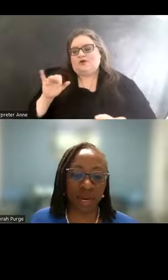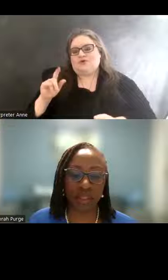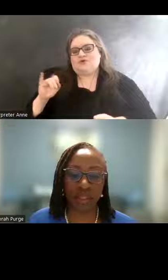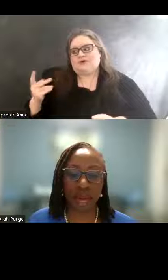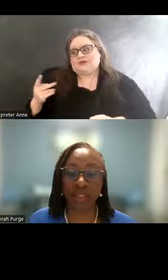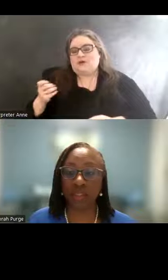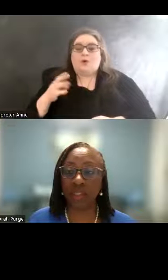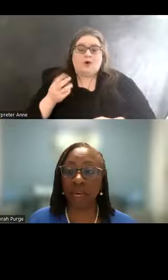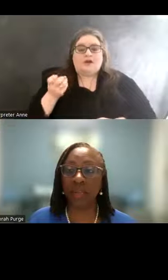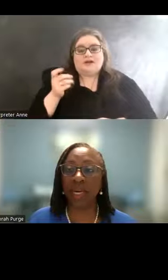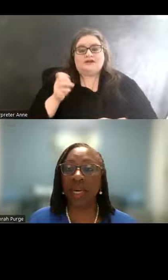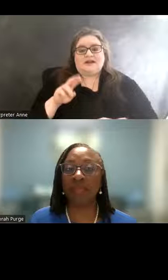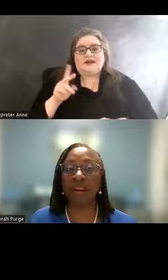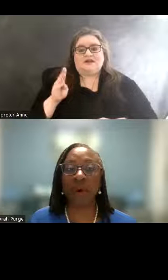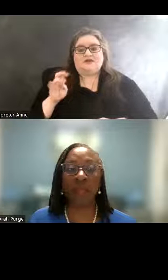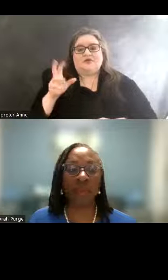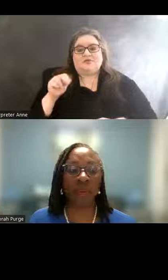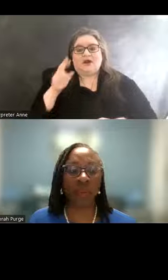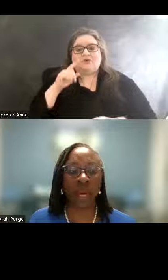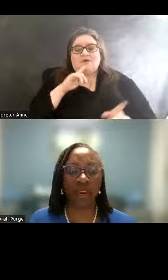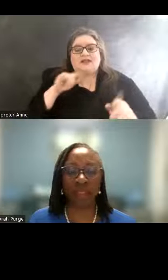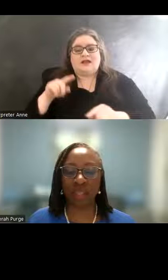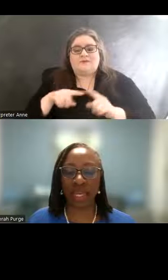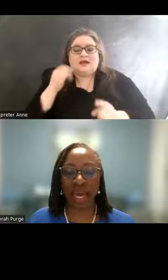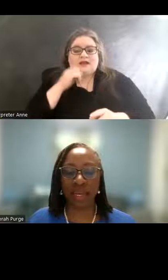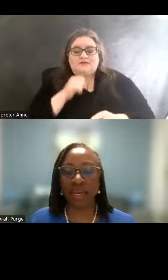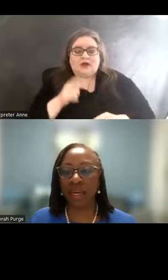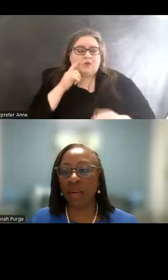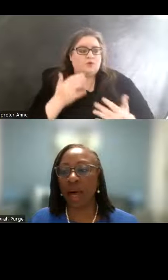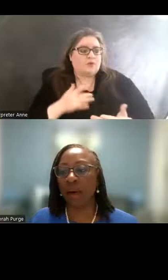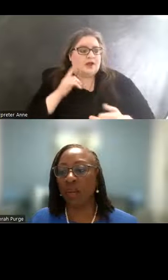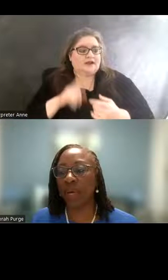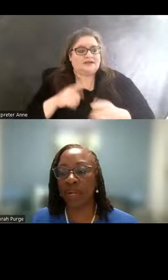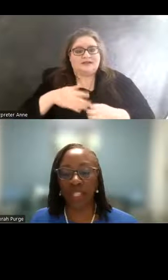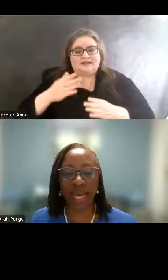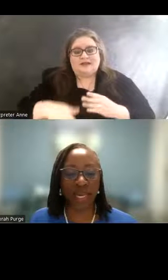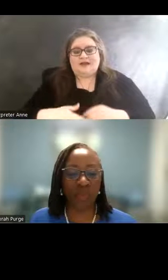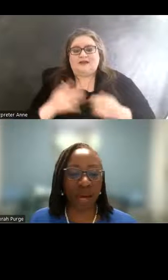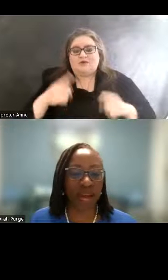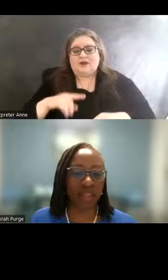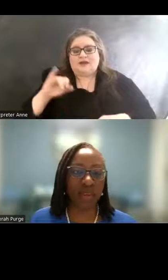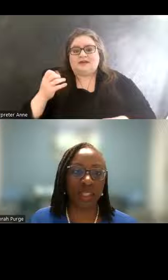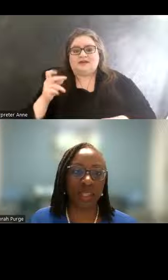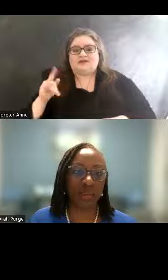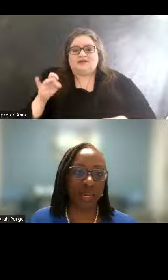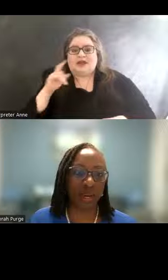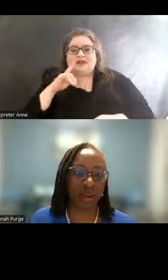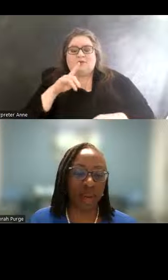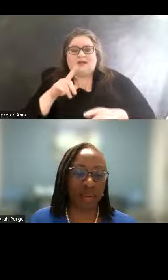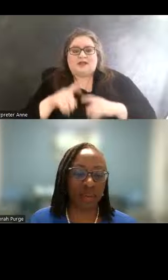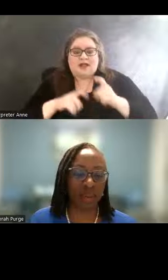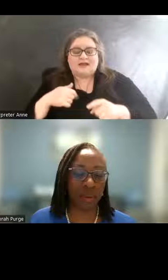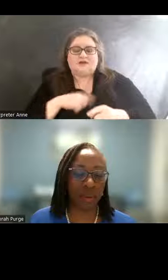Dr. Brown to answer some. If not, we will wait until the end when Jackie will ask the question and we